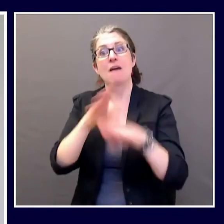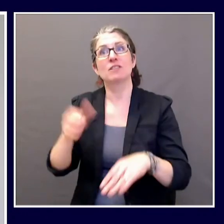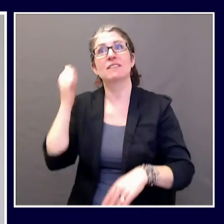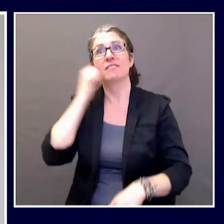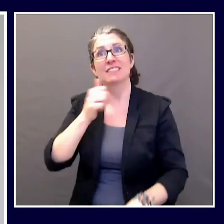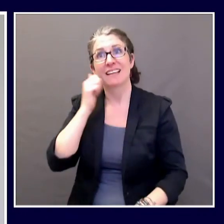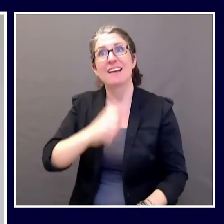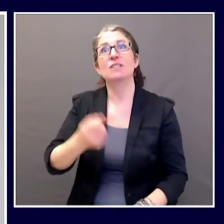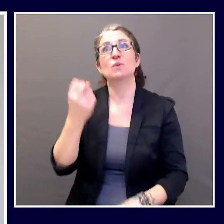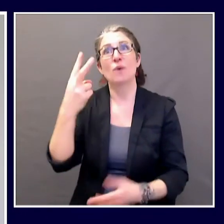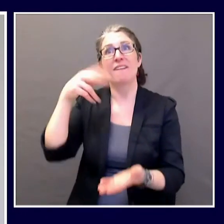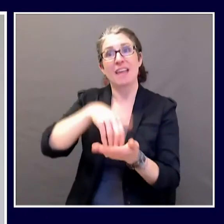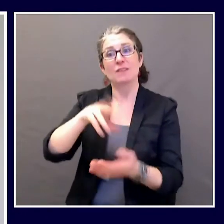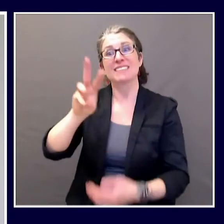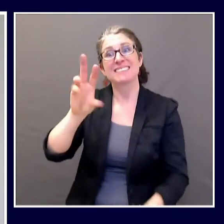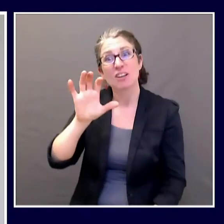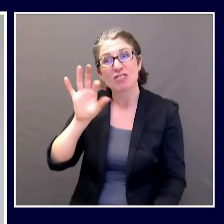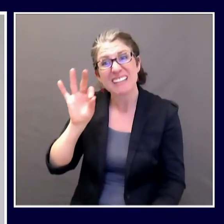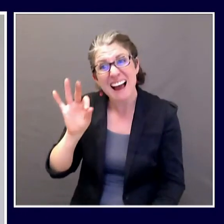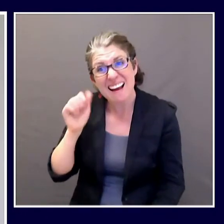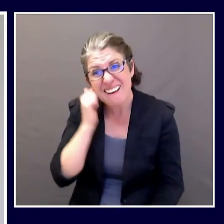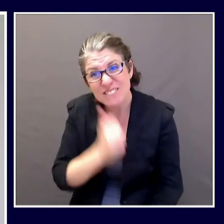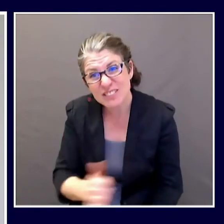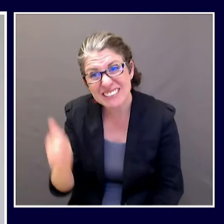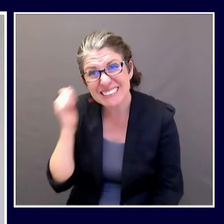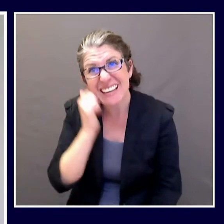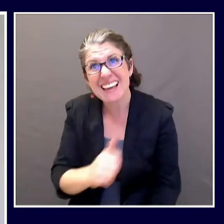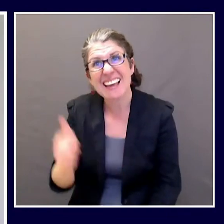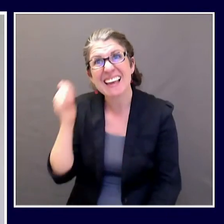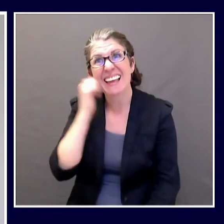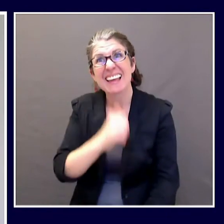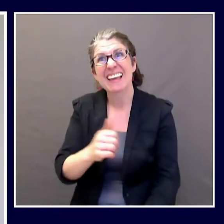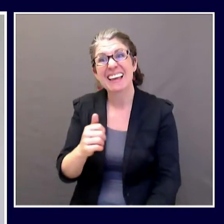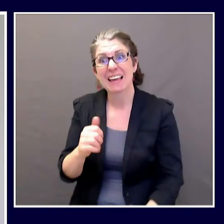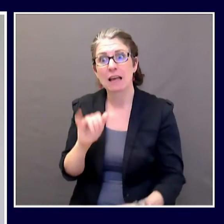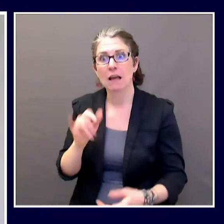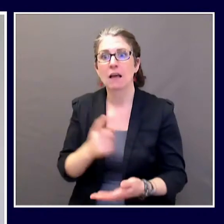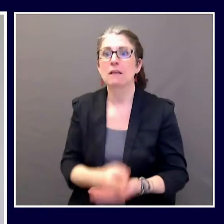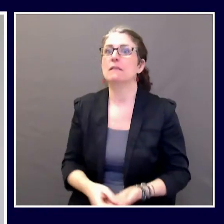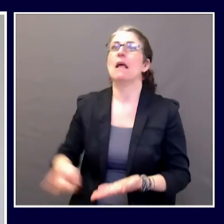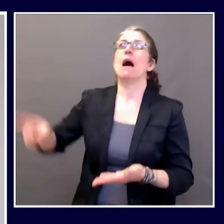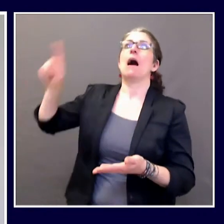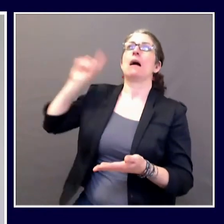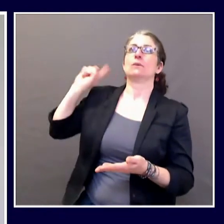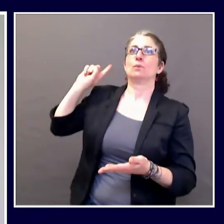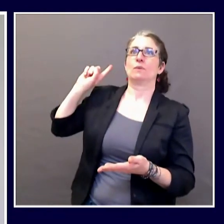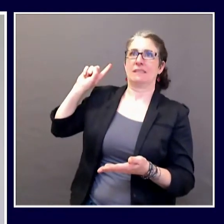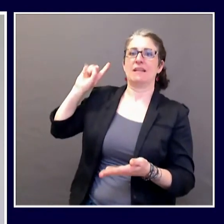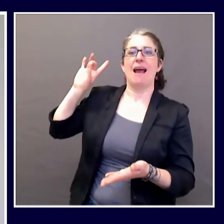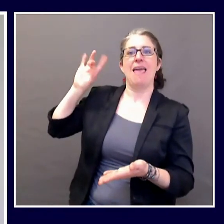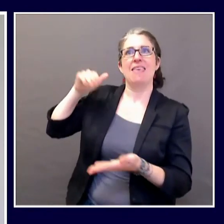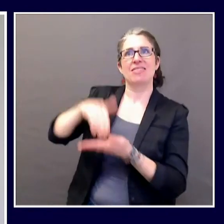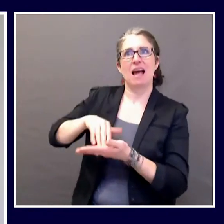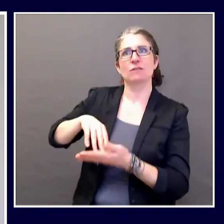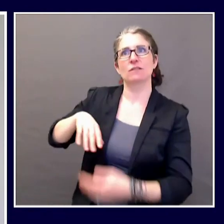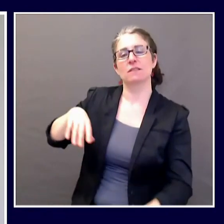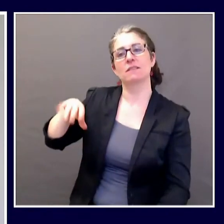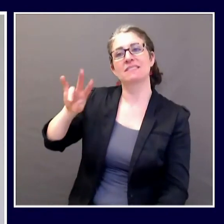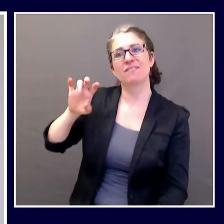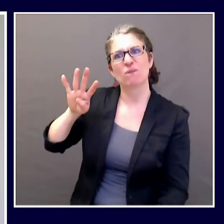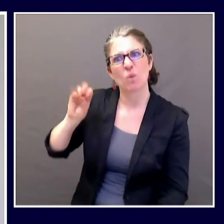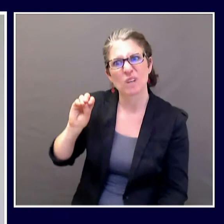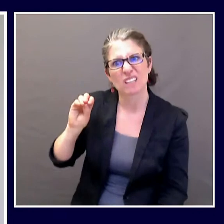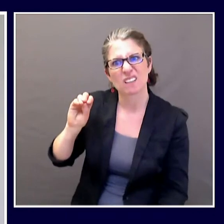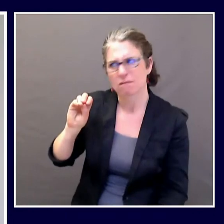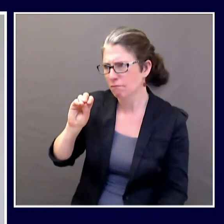week ago, just 1 week ago, we were doing about 8,440. So just in a matter of 7 days,